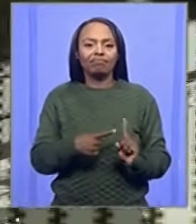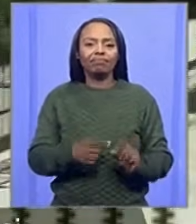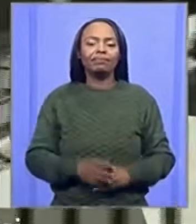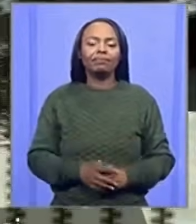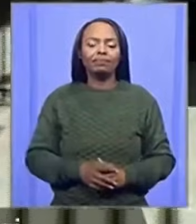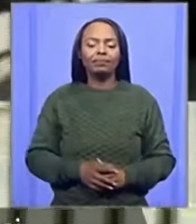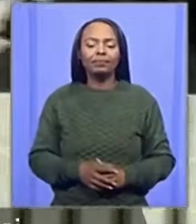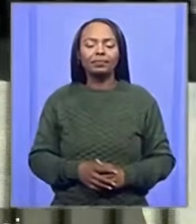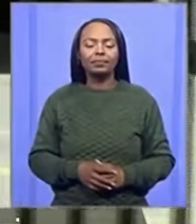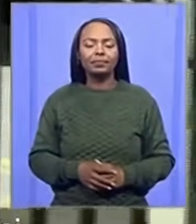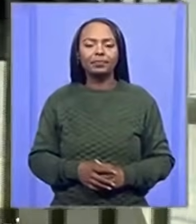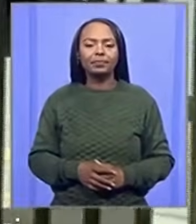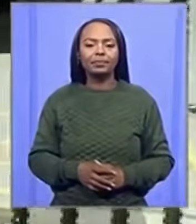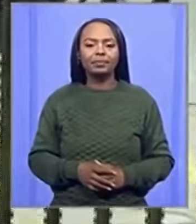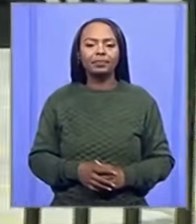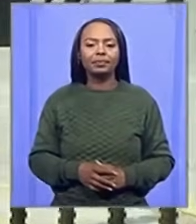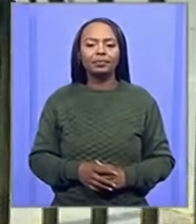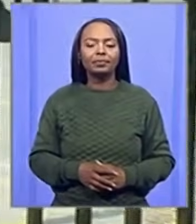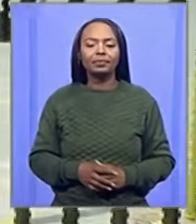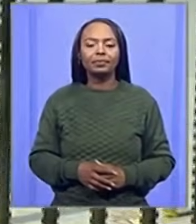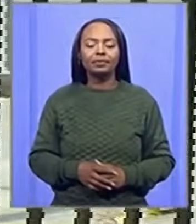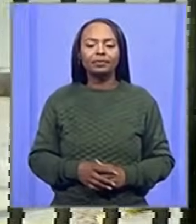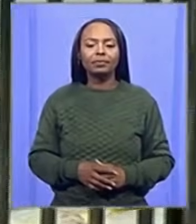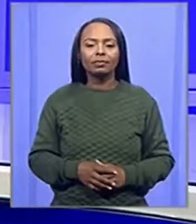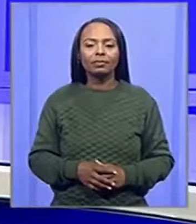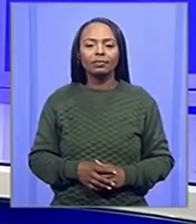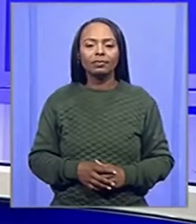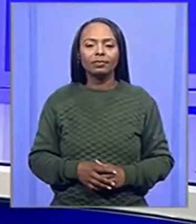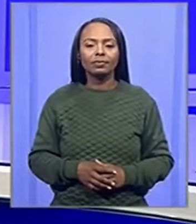Maine, SABC News, Mmabatho.